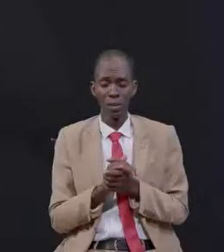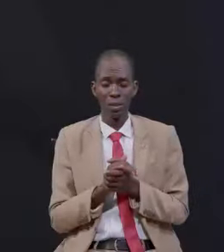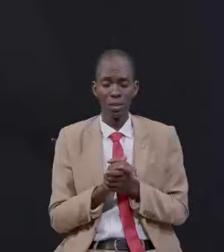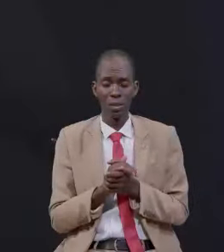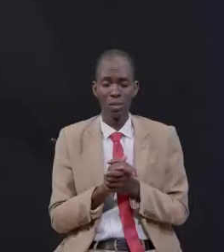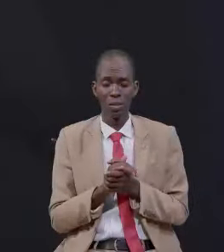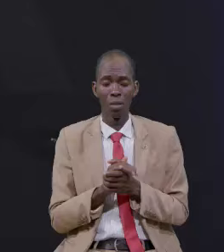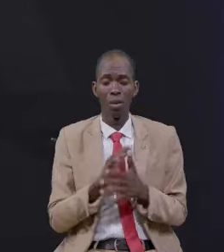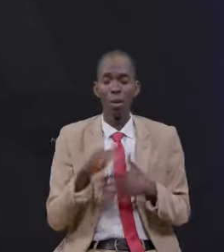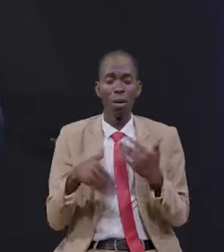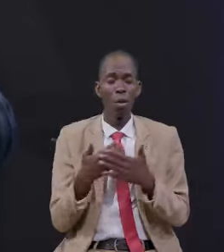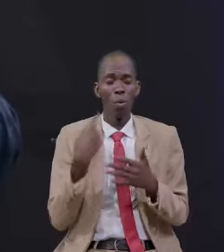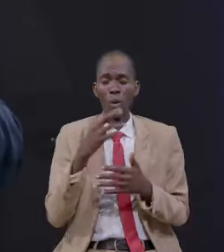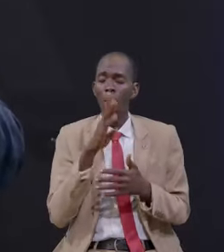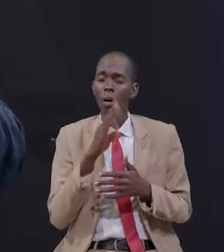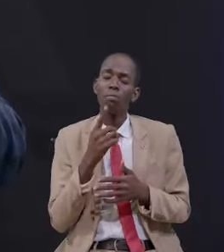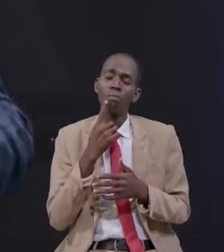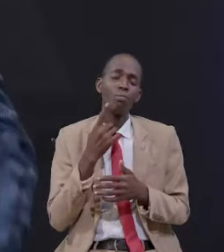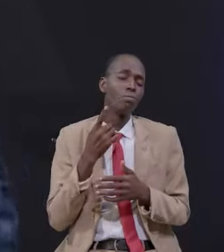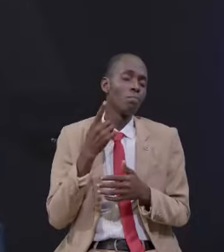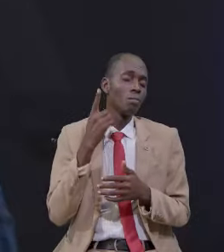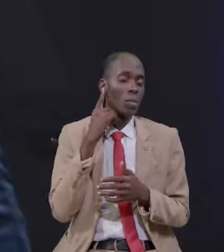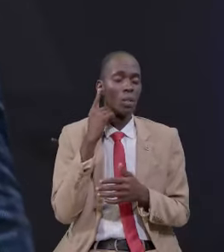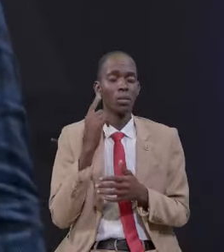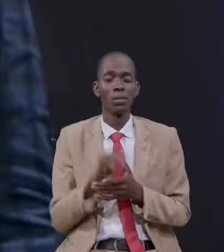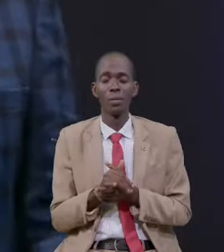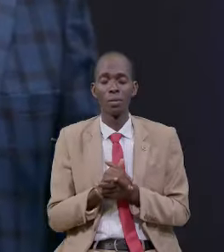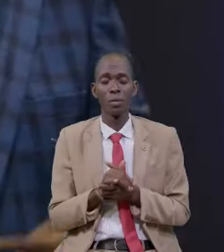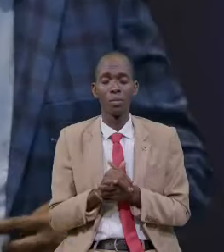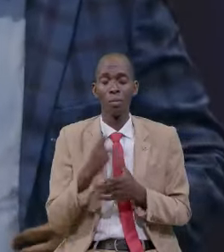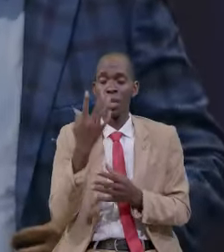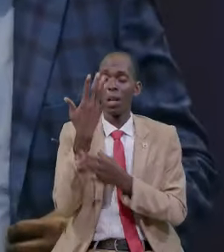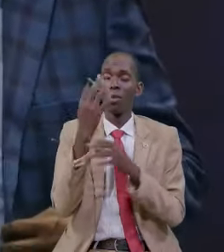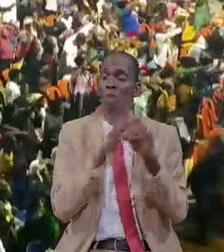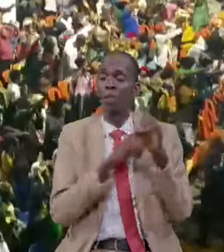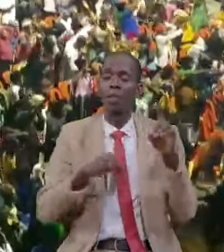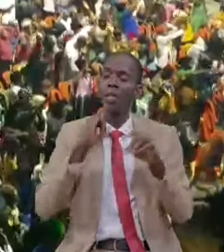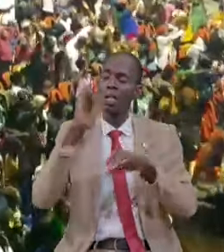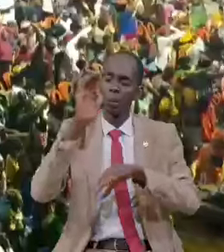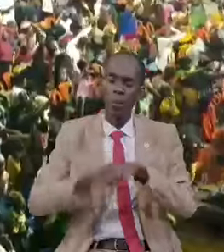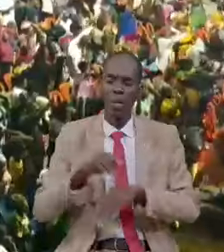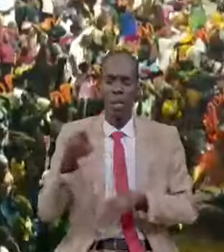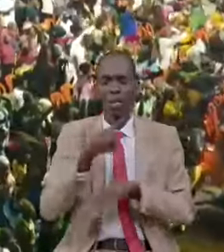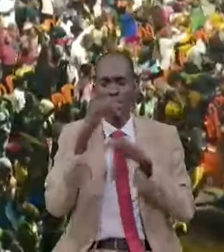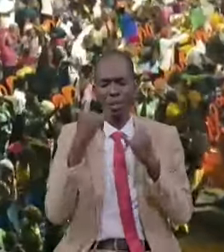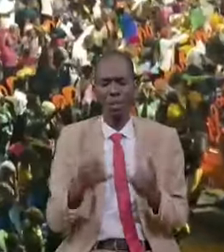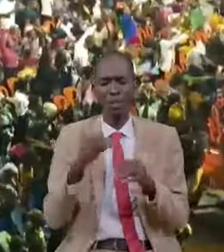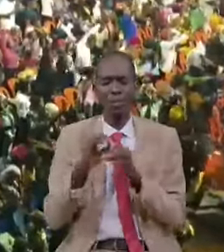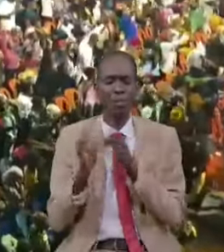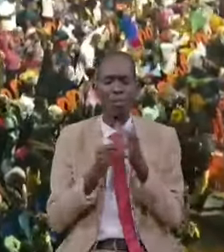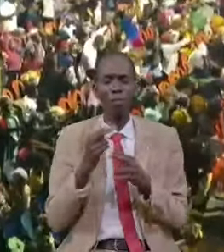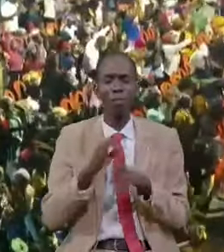Those who are deaf and those who are dumb, the hand of the Lord is upon you. Those